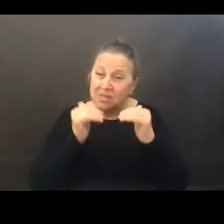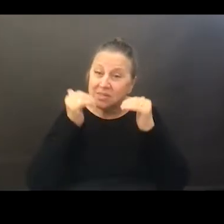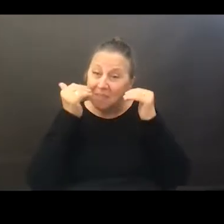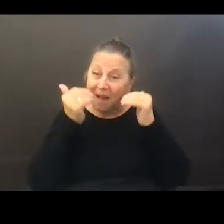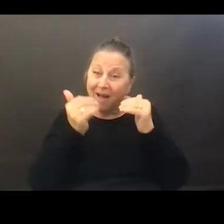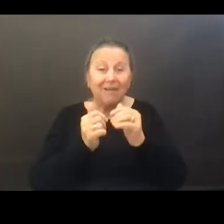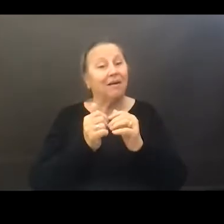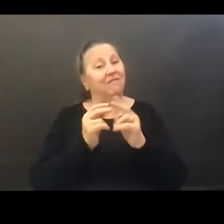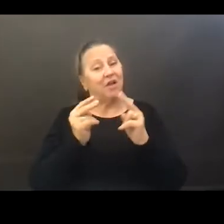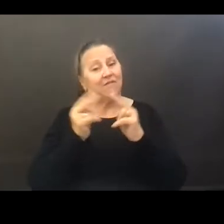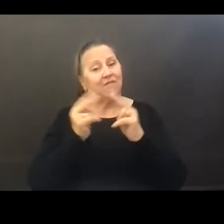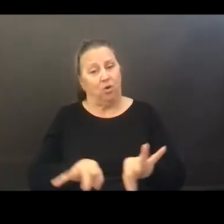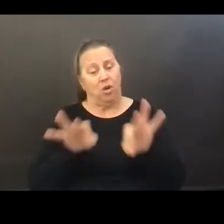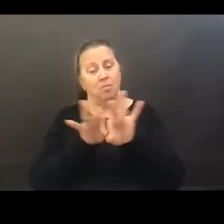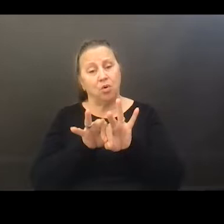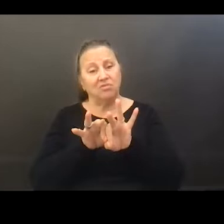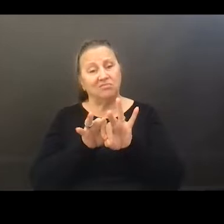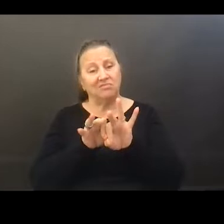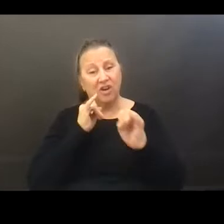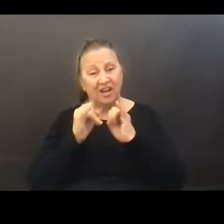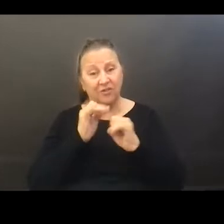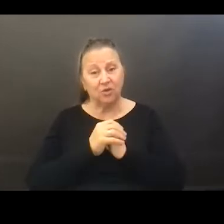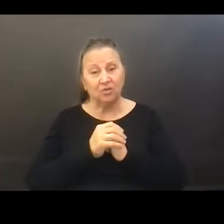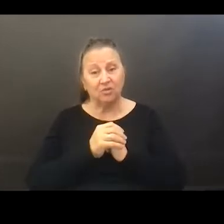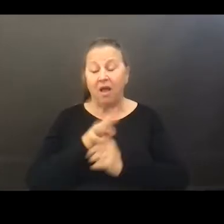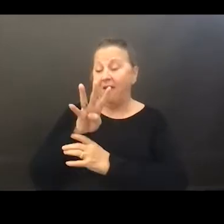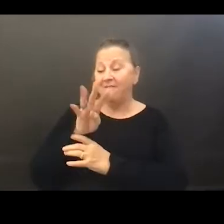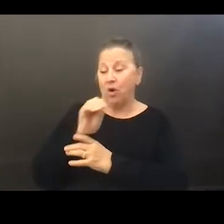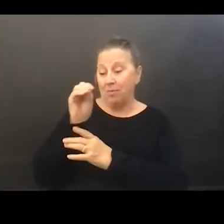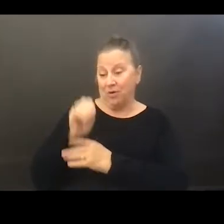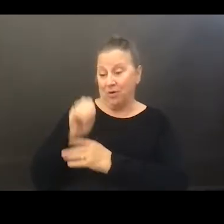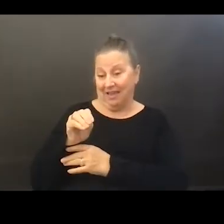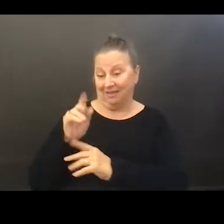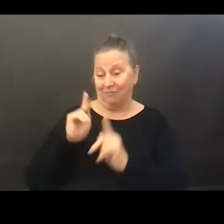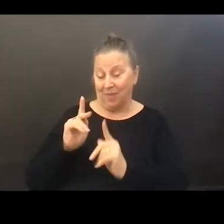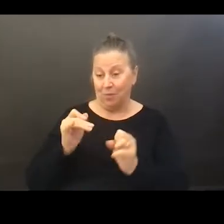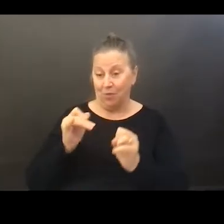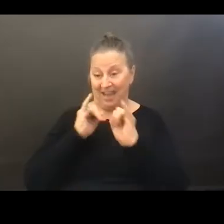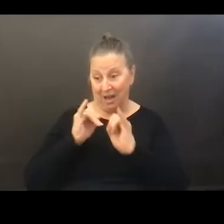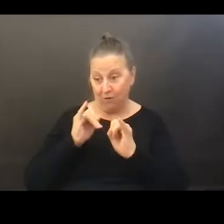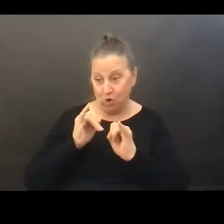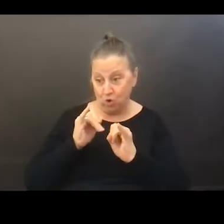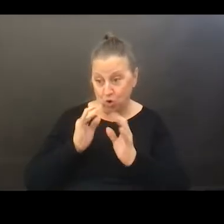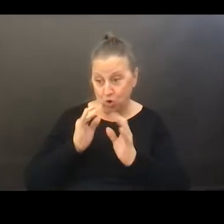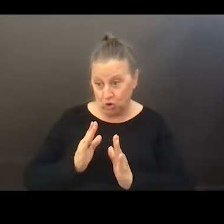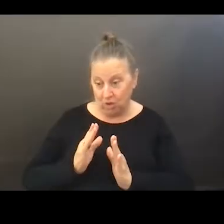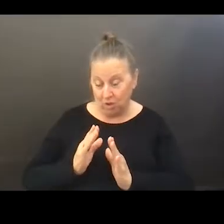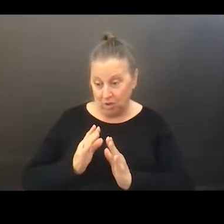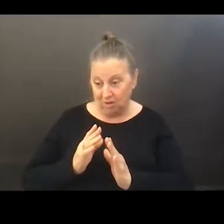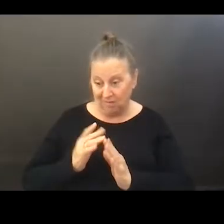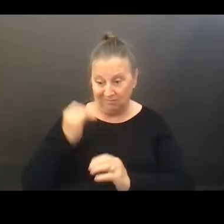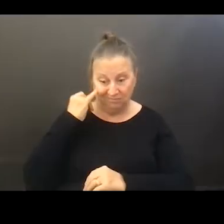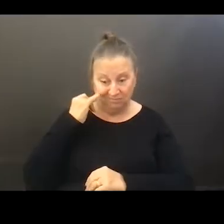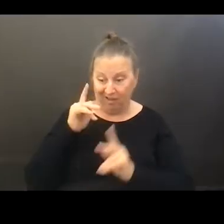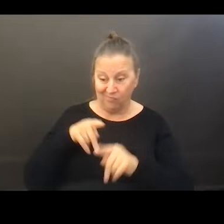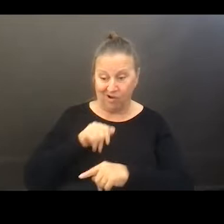important, very important in an interview? 40% of interviewers say not having a smile is a good enough